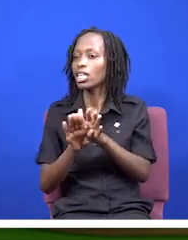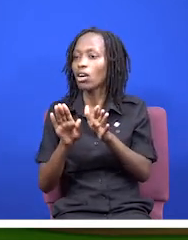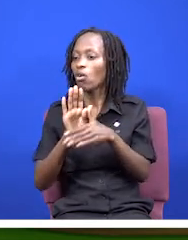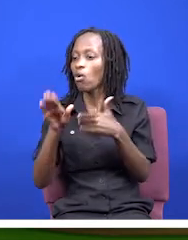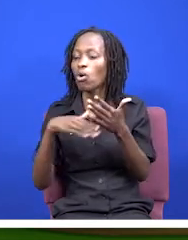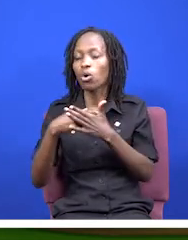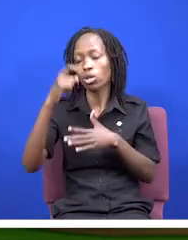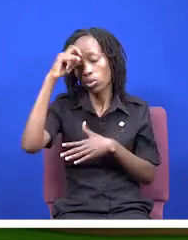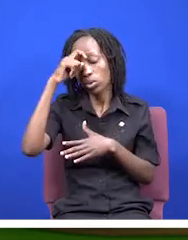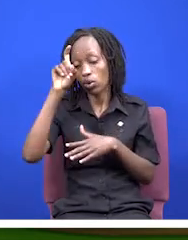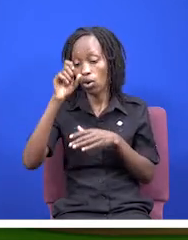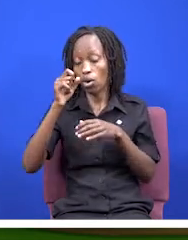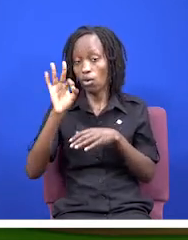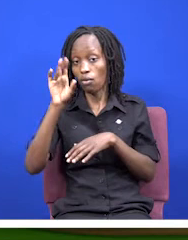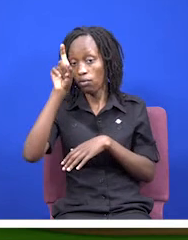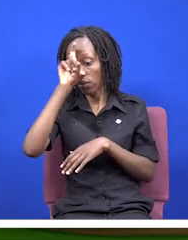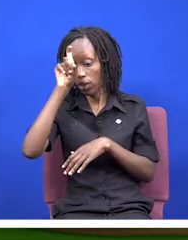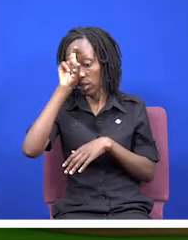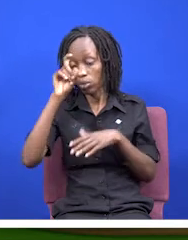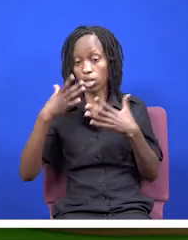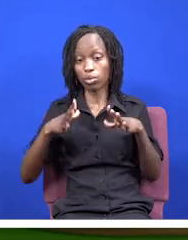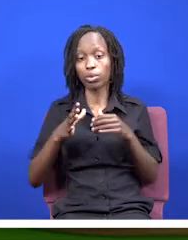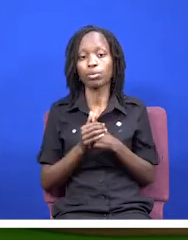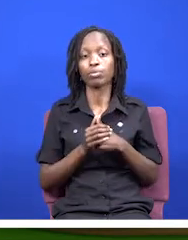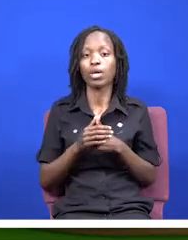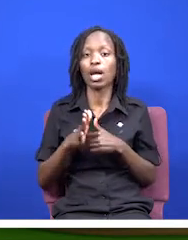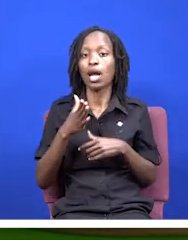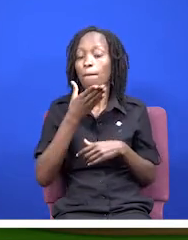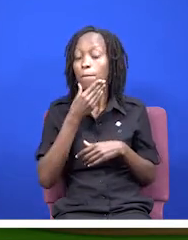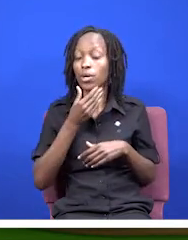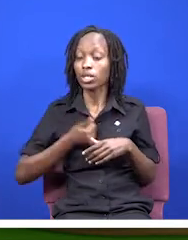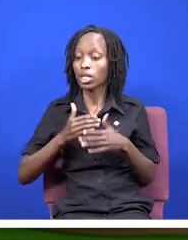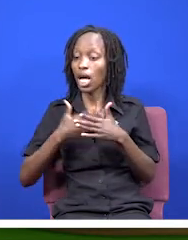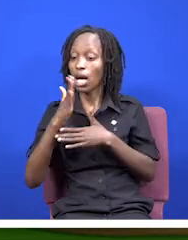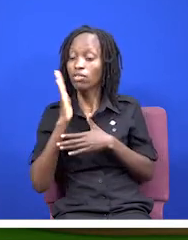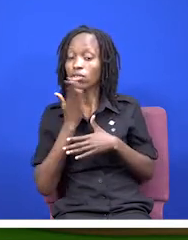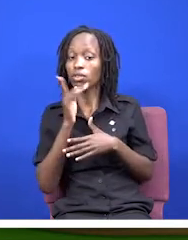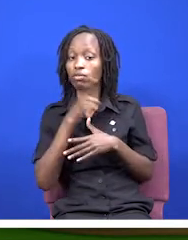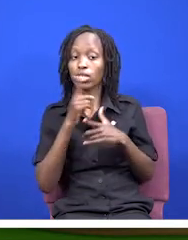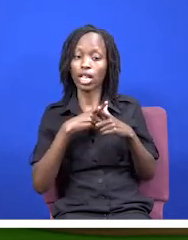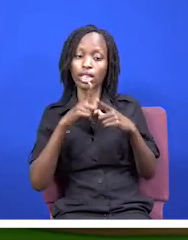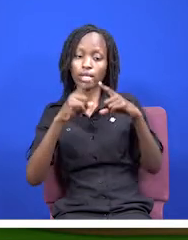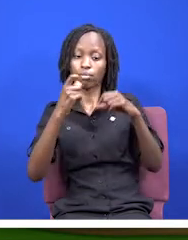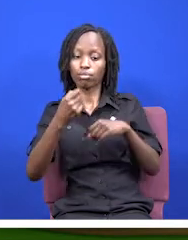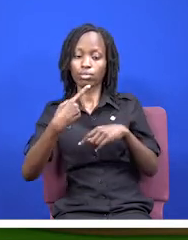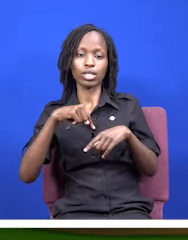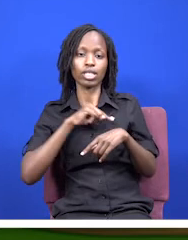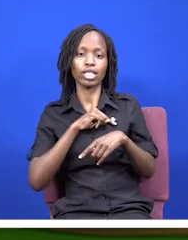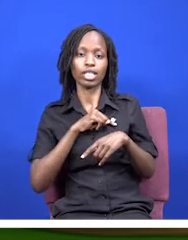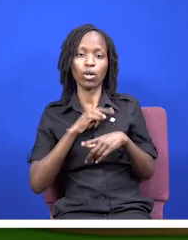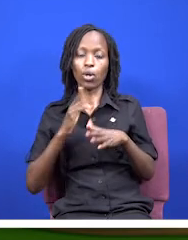Egyptian. And boys and girls, once you do that, take a picture and send to us. We will be glad and